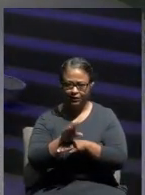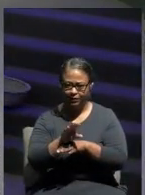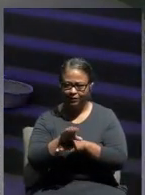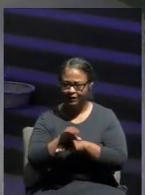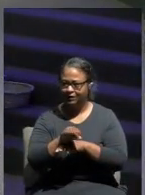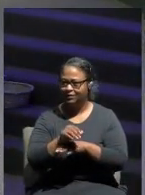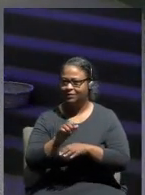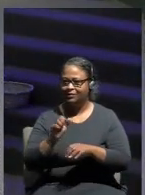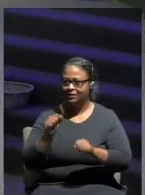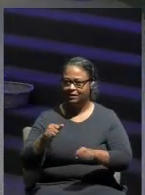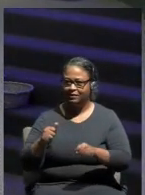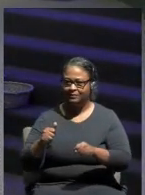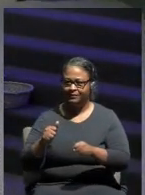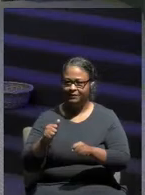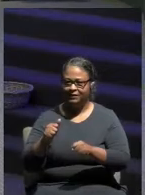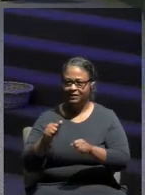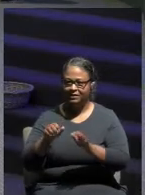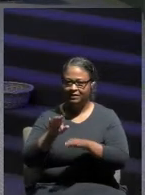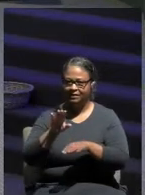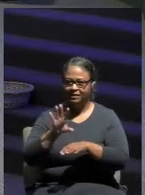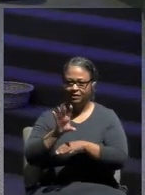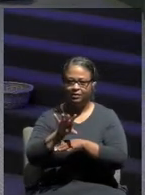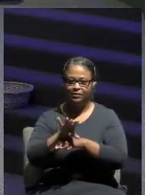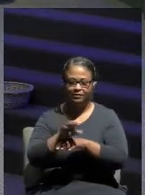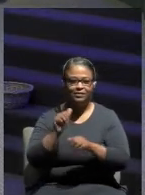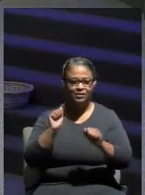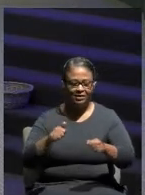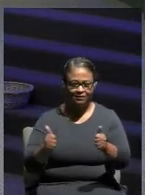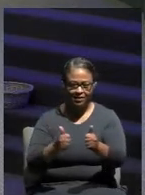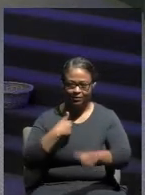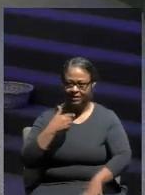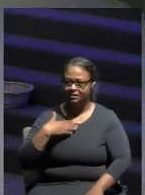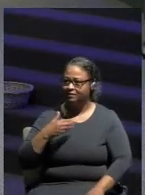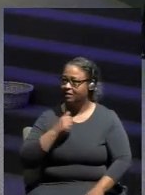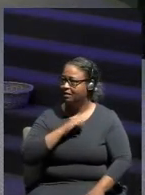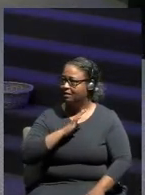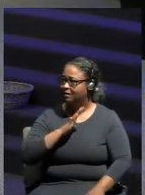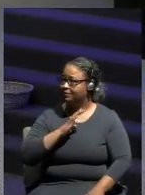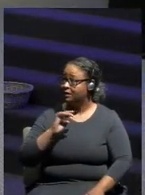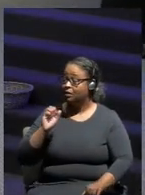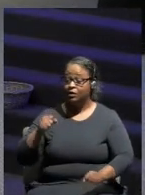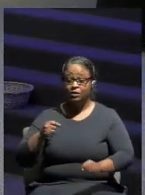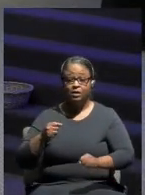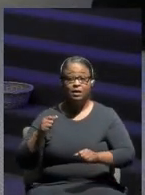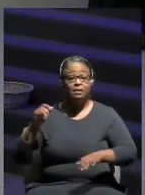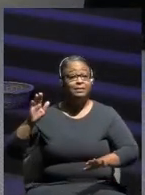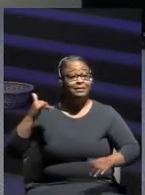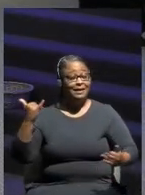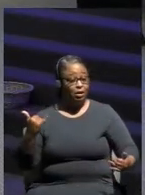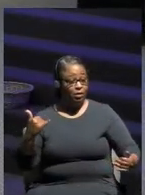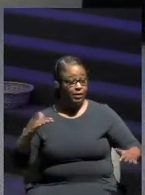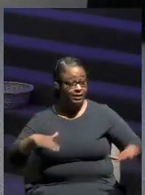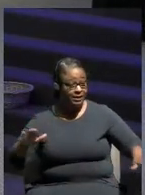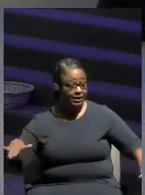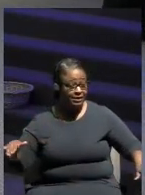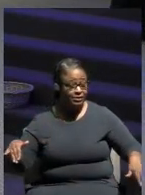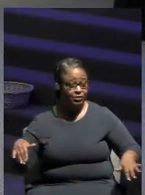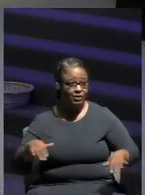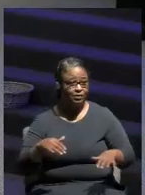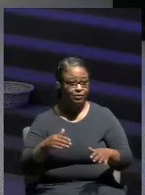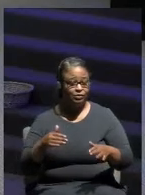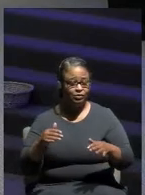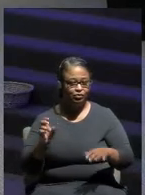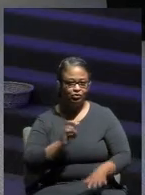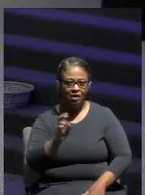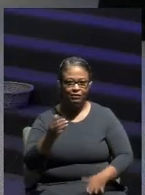countries and cities and showing them through the Bible where that is. And so today, let's